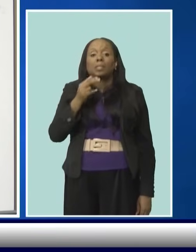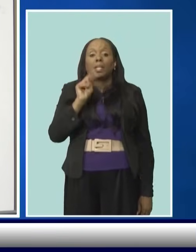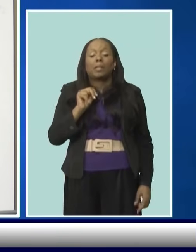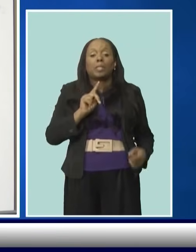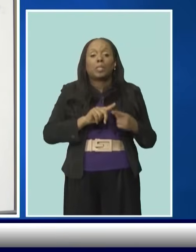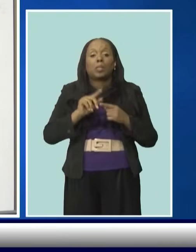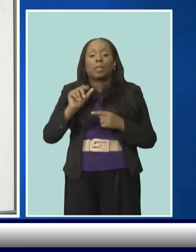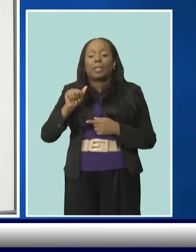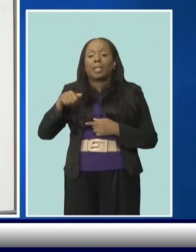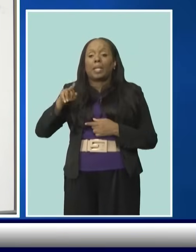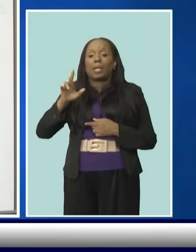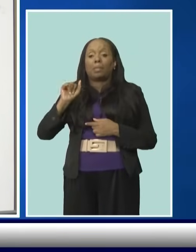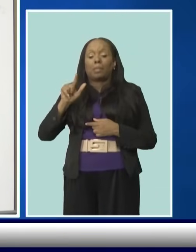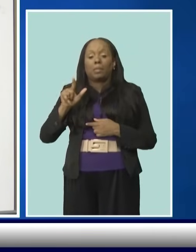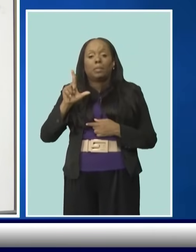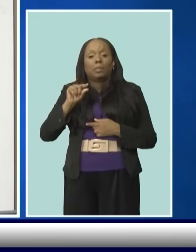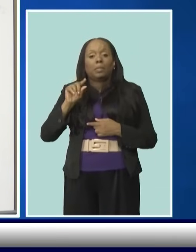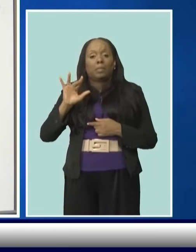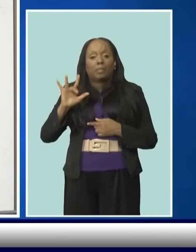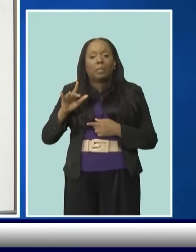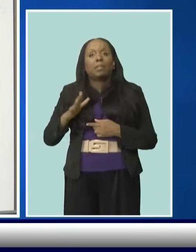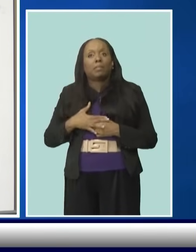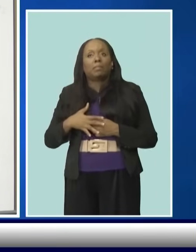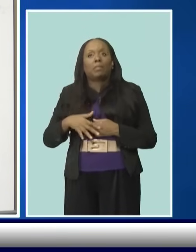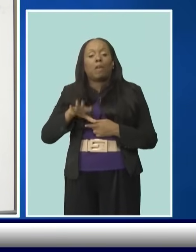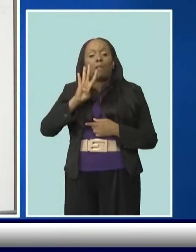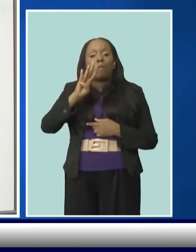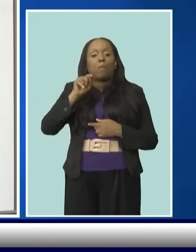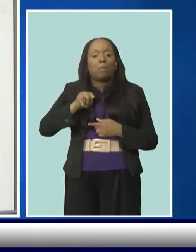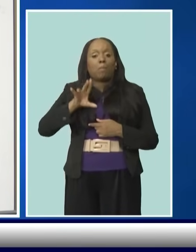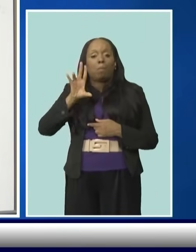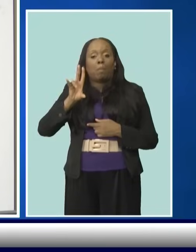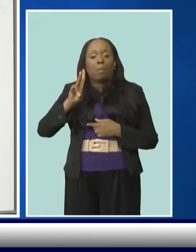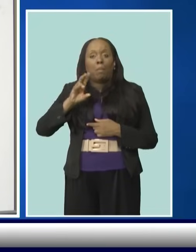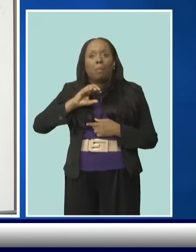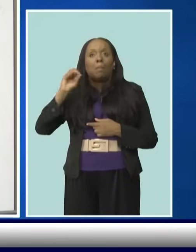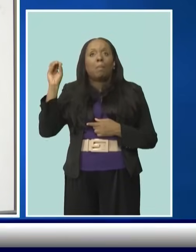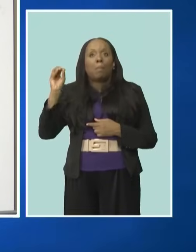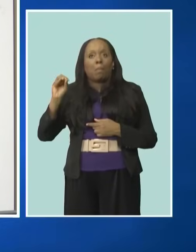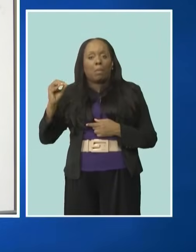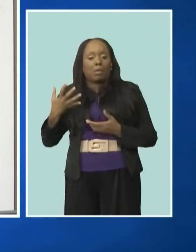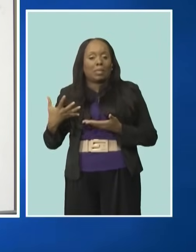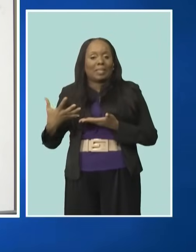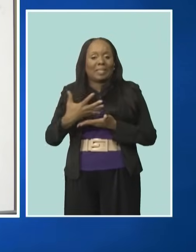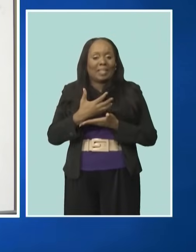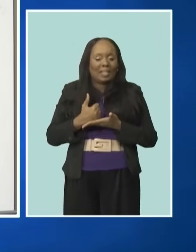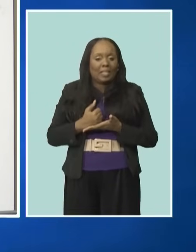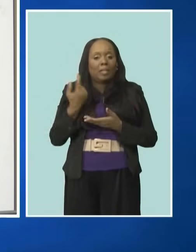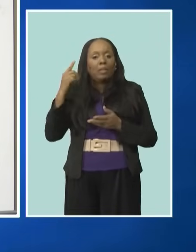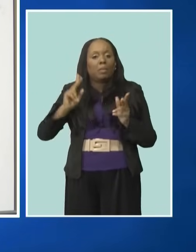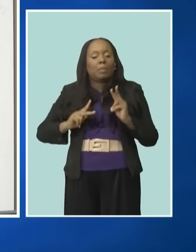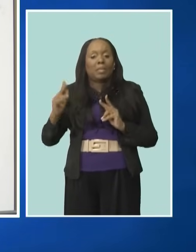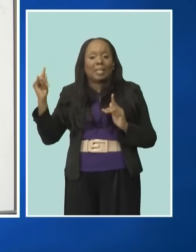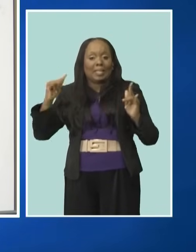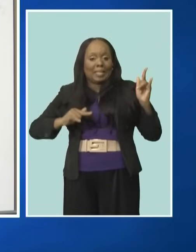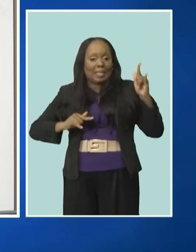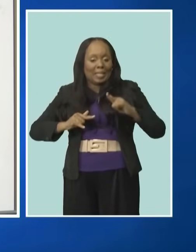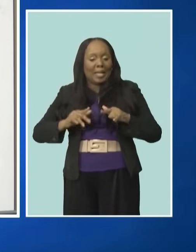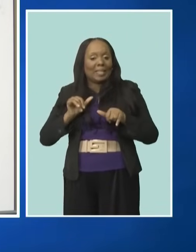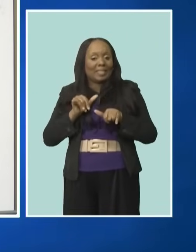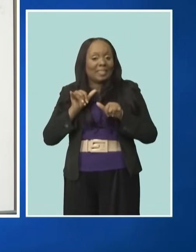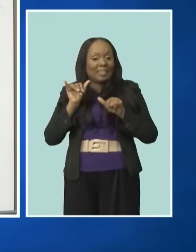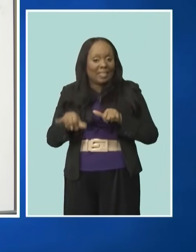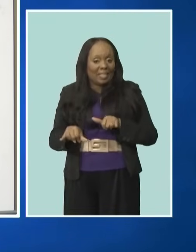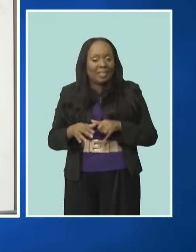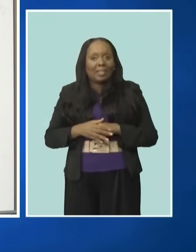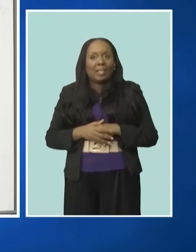2025, Barbados recorded an estimated 4.7% year-on-year increase in stayover arrivals, welcoming